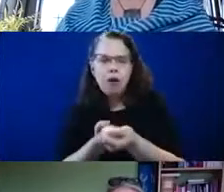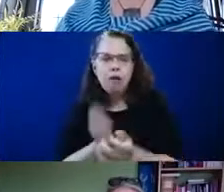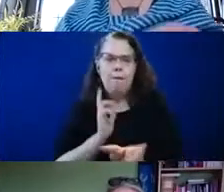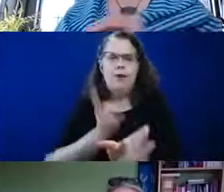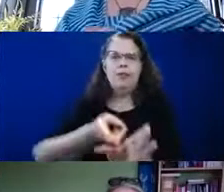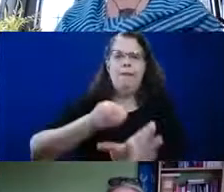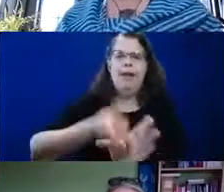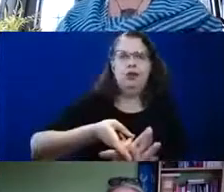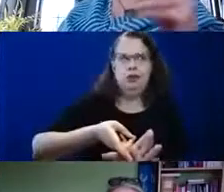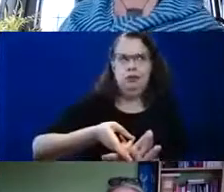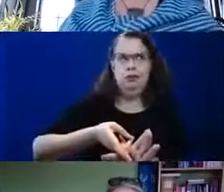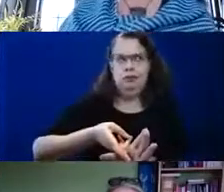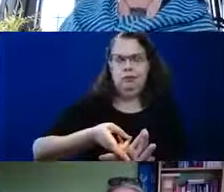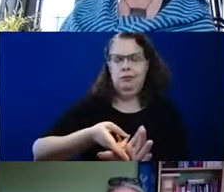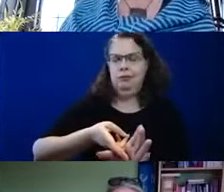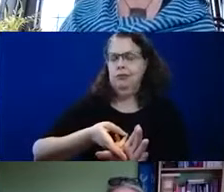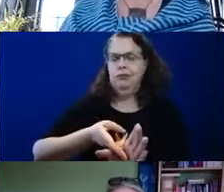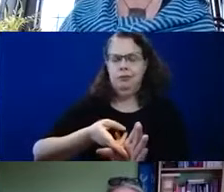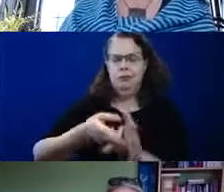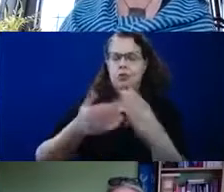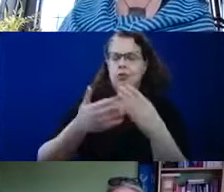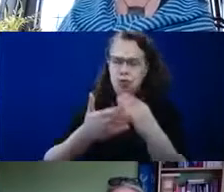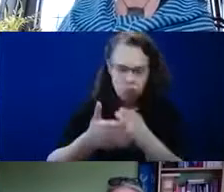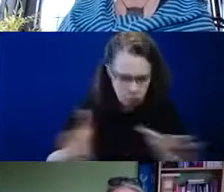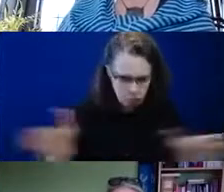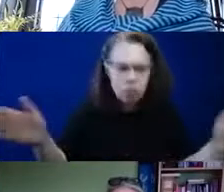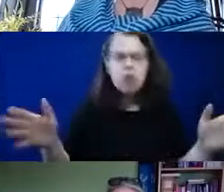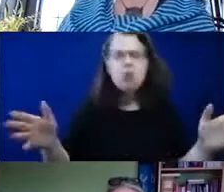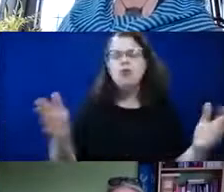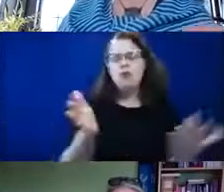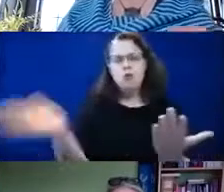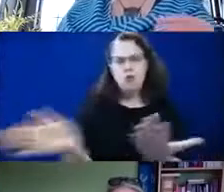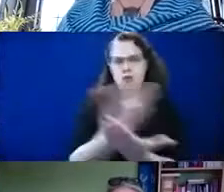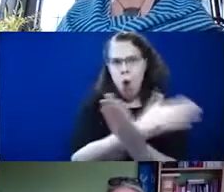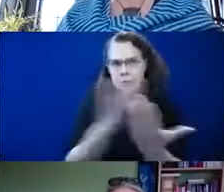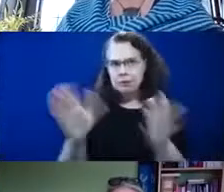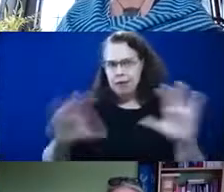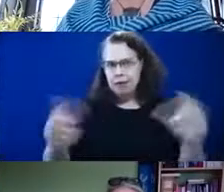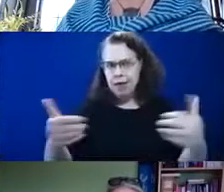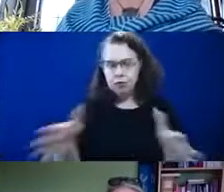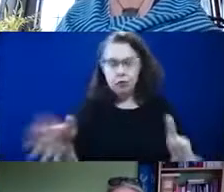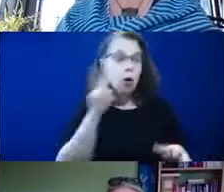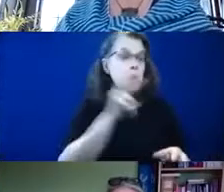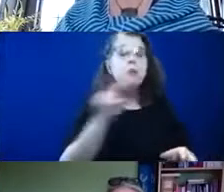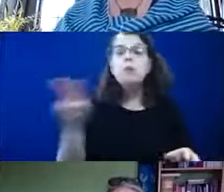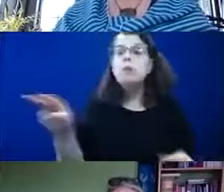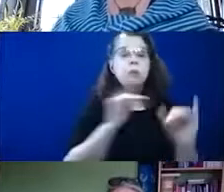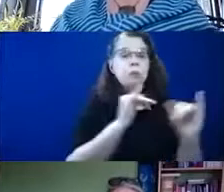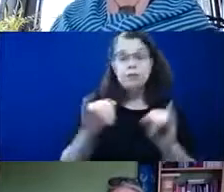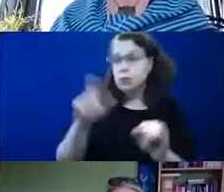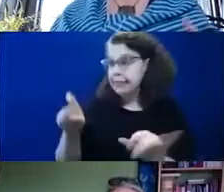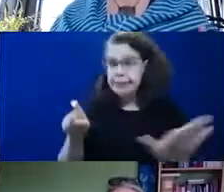participation across the classroom. So while I'm looking at individual needs, does a student